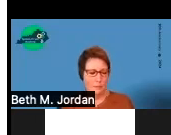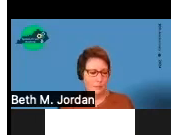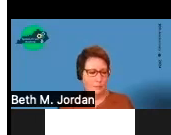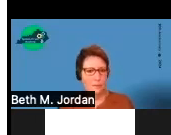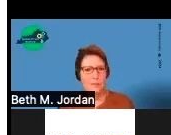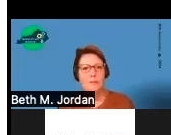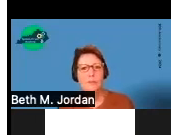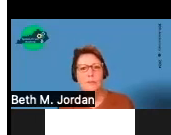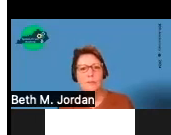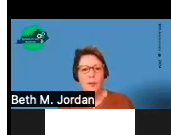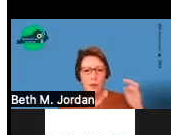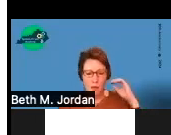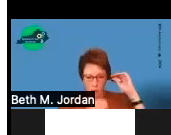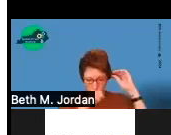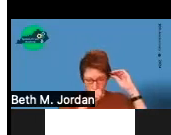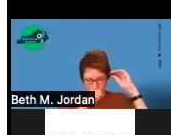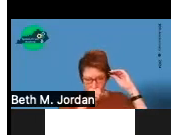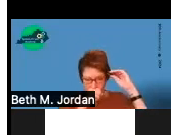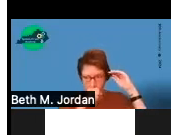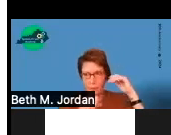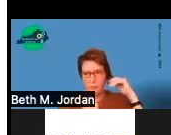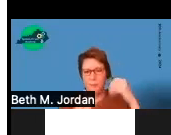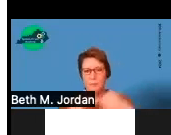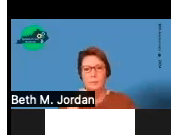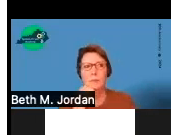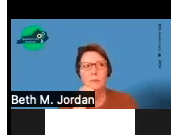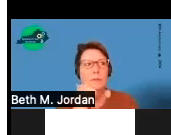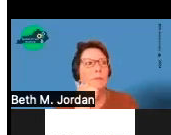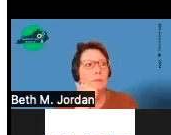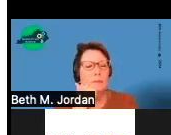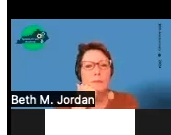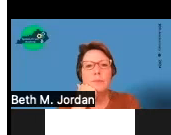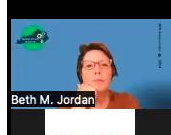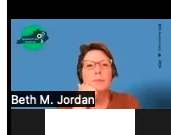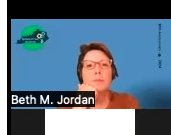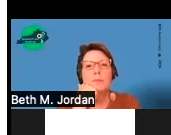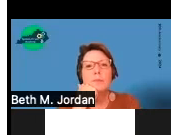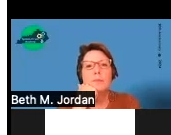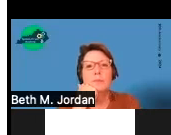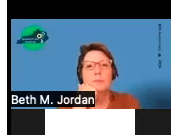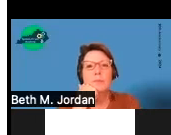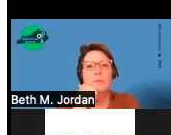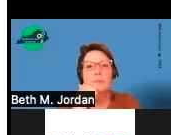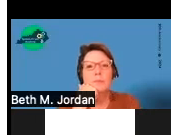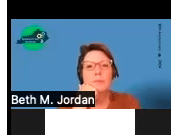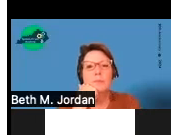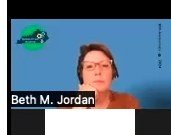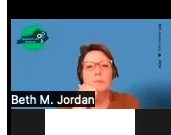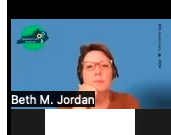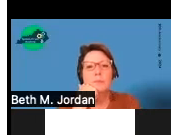regional child welfare and regional community mental health center teams. And this is really a process